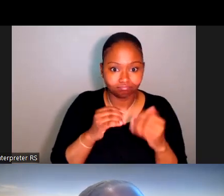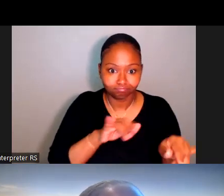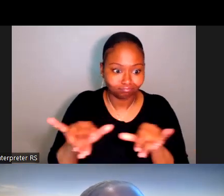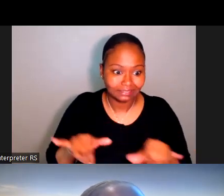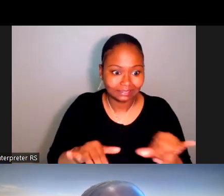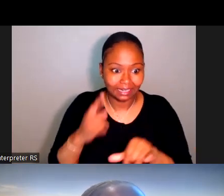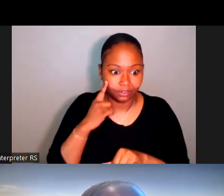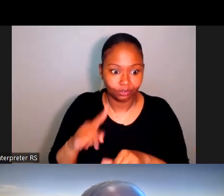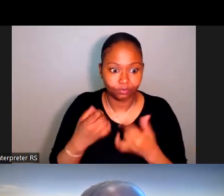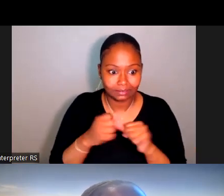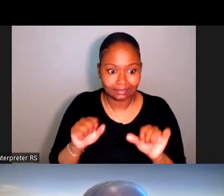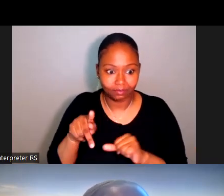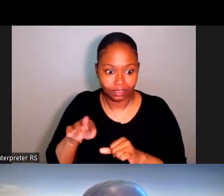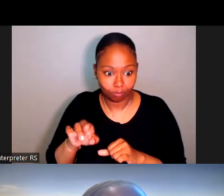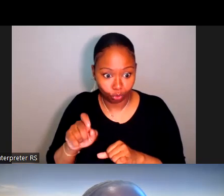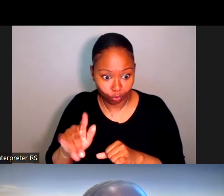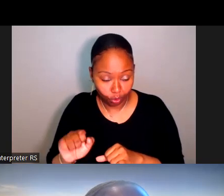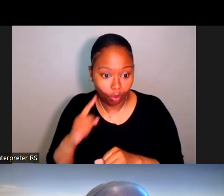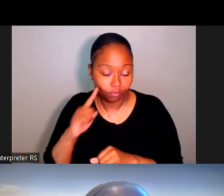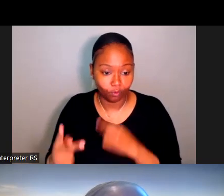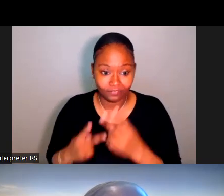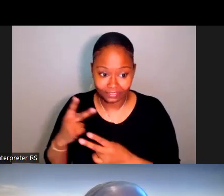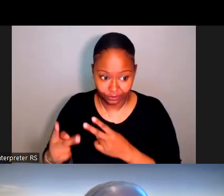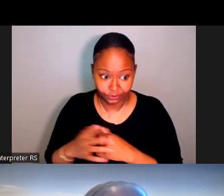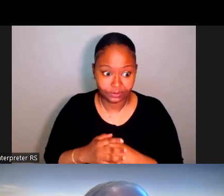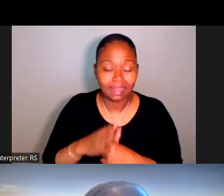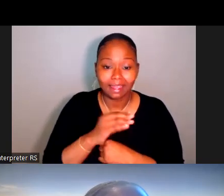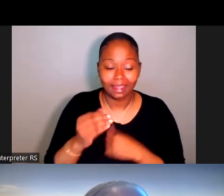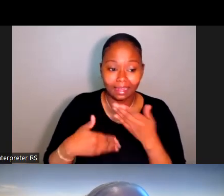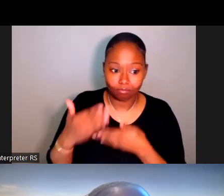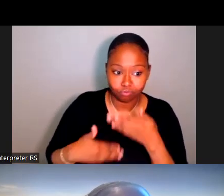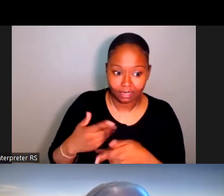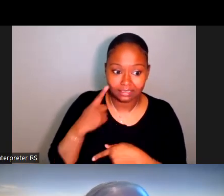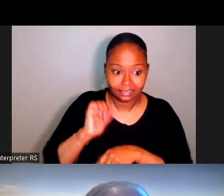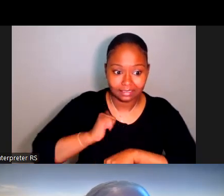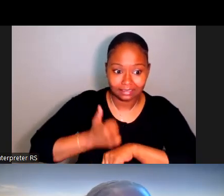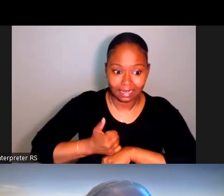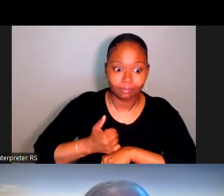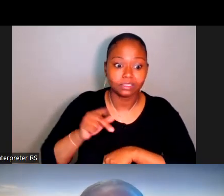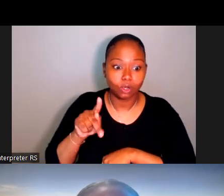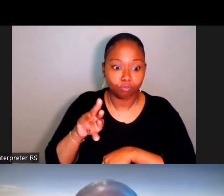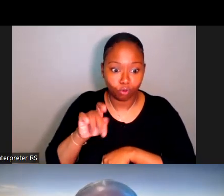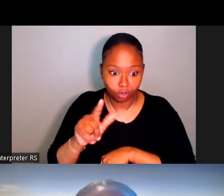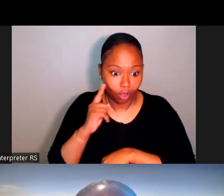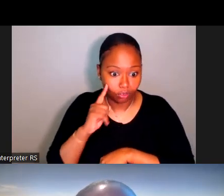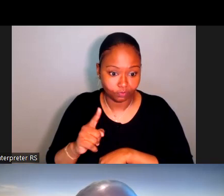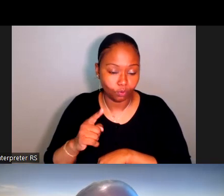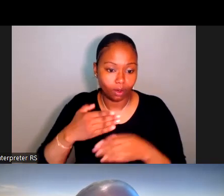a process for establishing any protocols and parameters to address situations where standards may not apply.